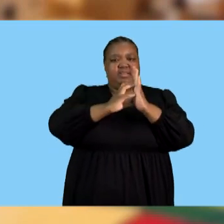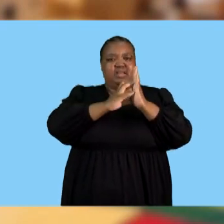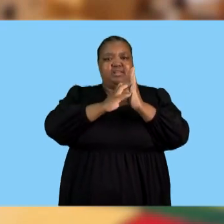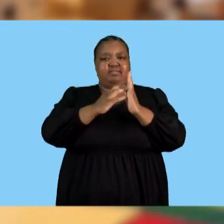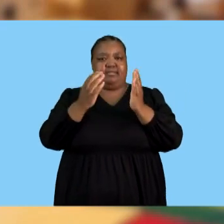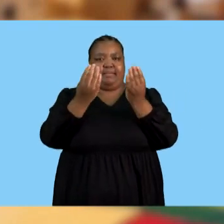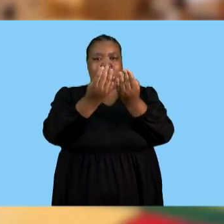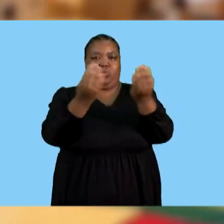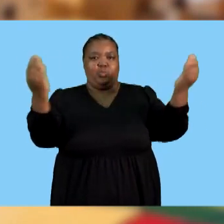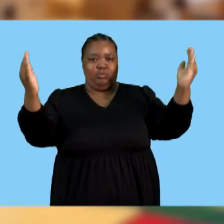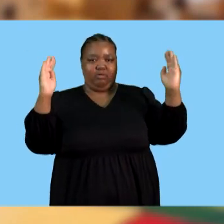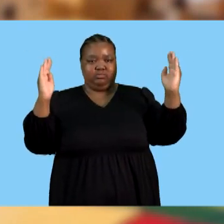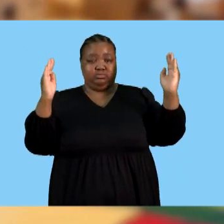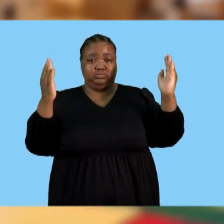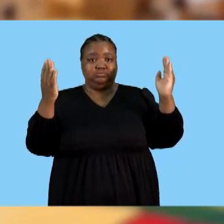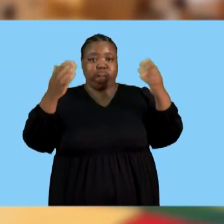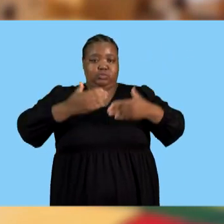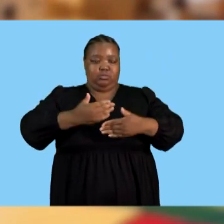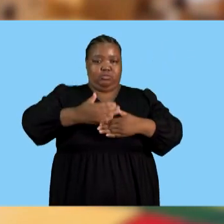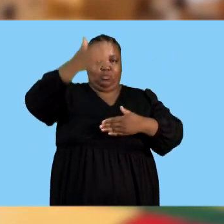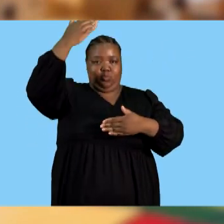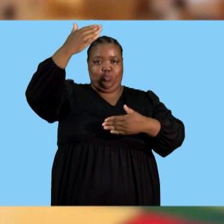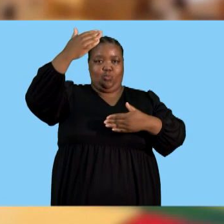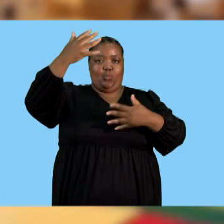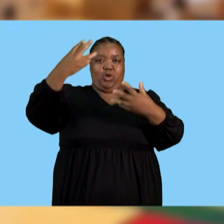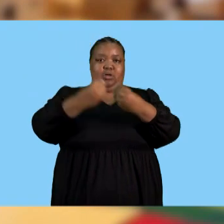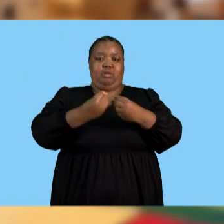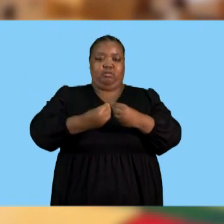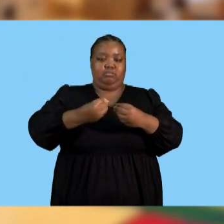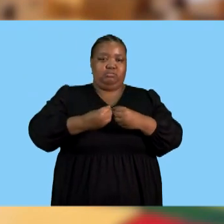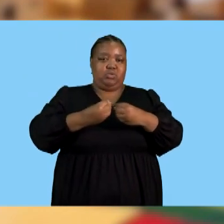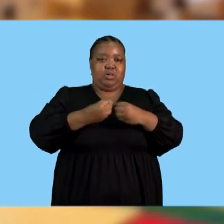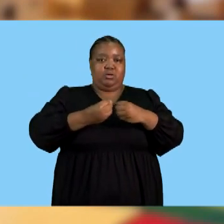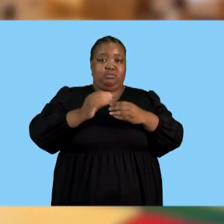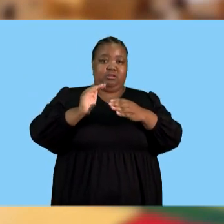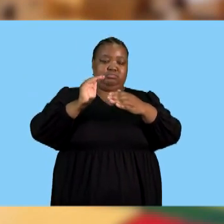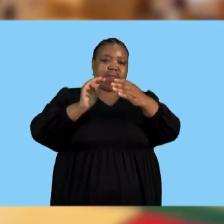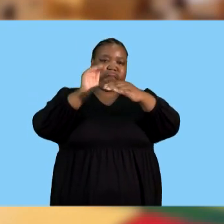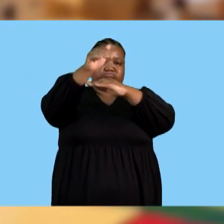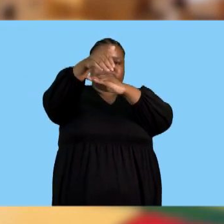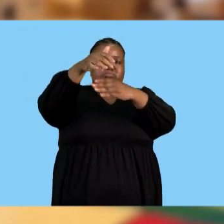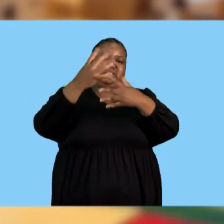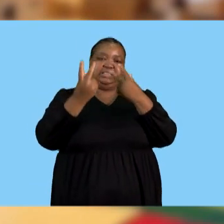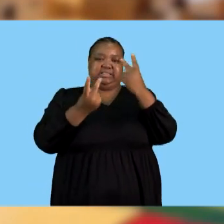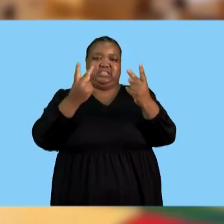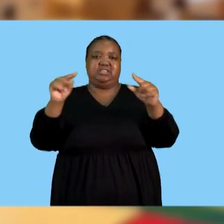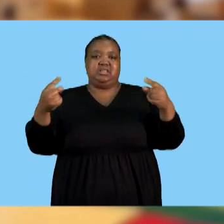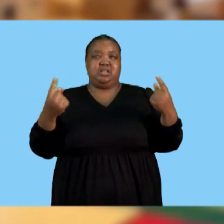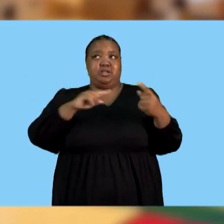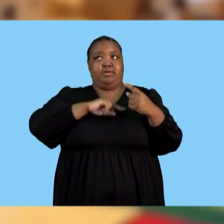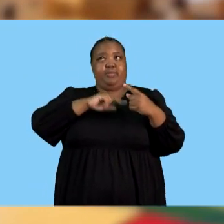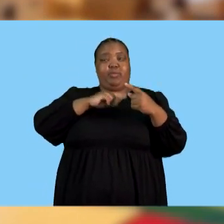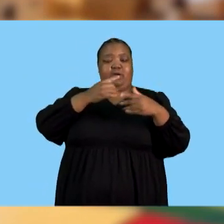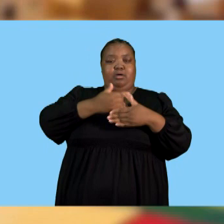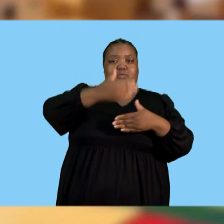wall, there's nothing that you're going to be seeing on the other side of a wall or a brick wall, because light does